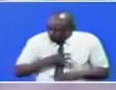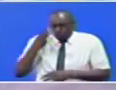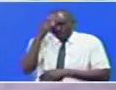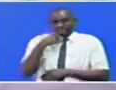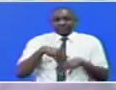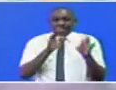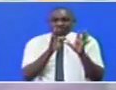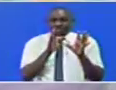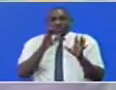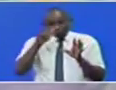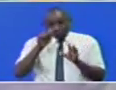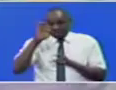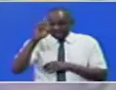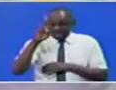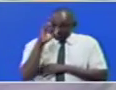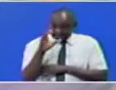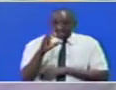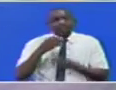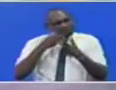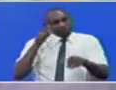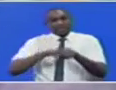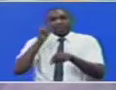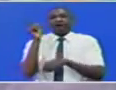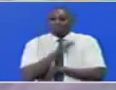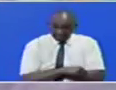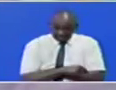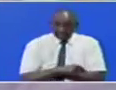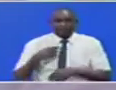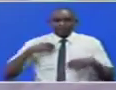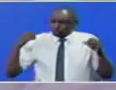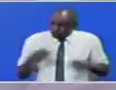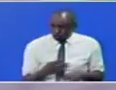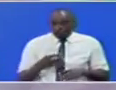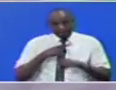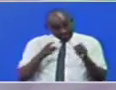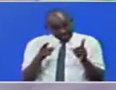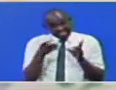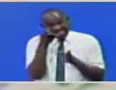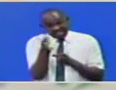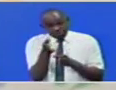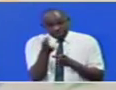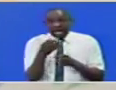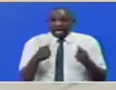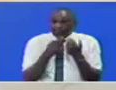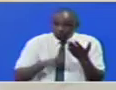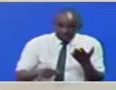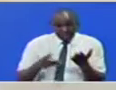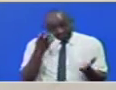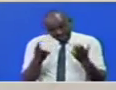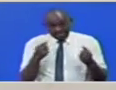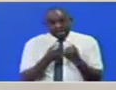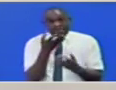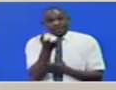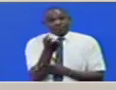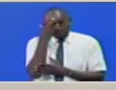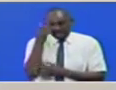His exit from ERC before his term's expiry is a shocker, but equally an eventuality that was about to befall him bearing